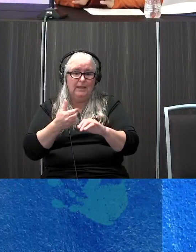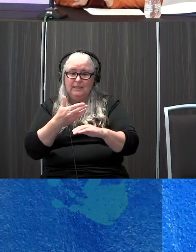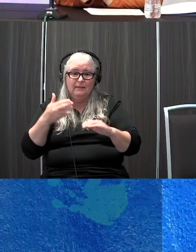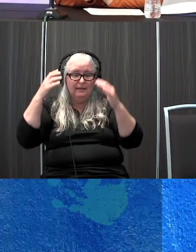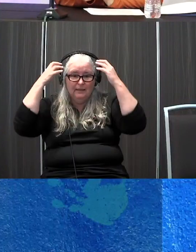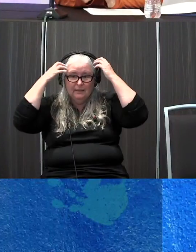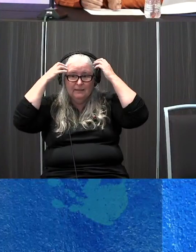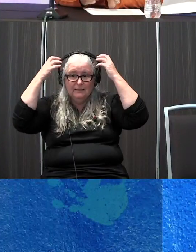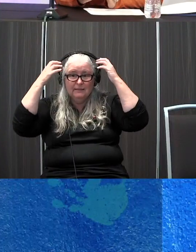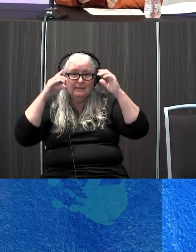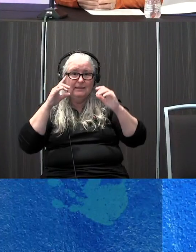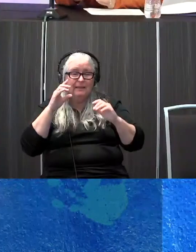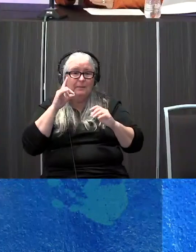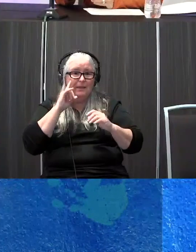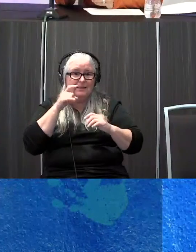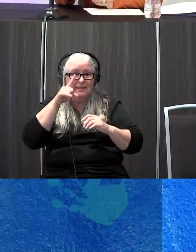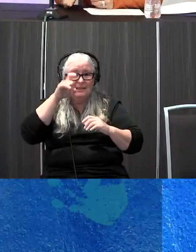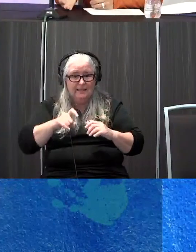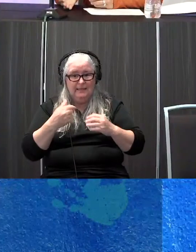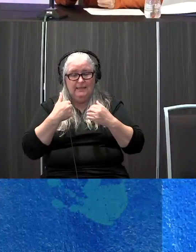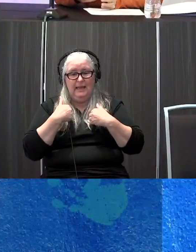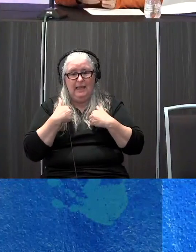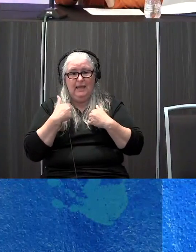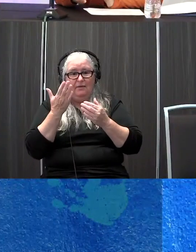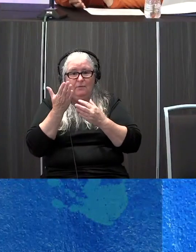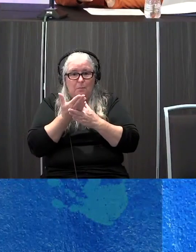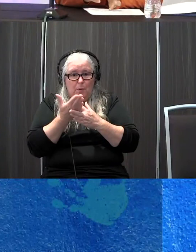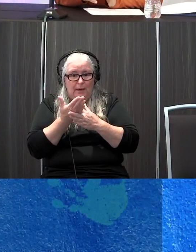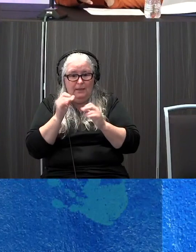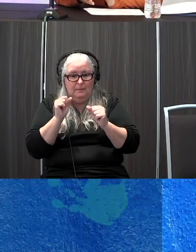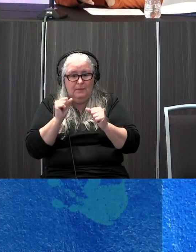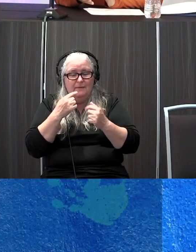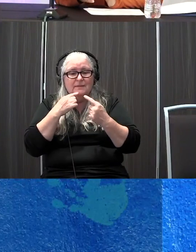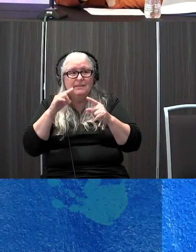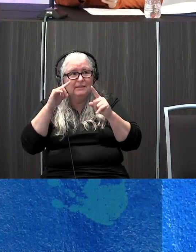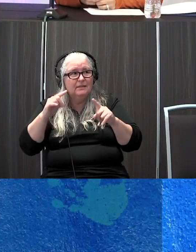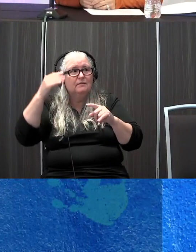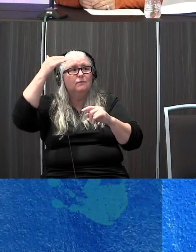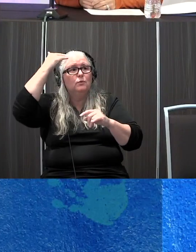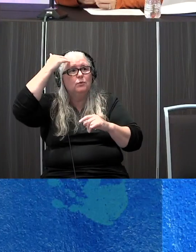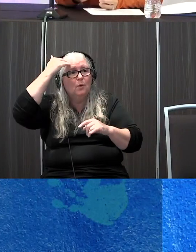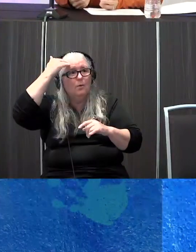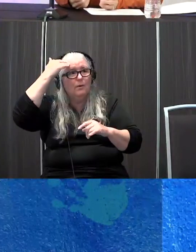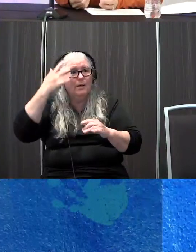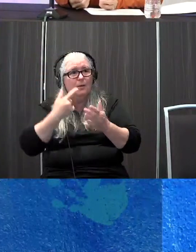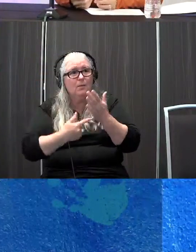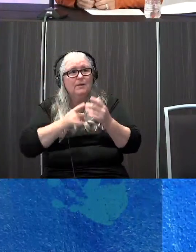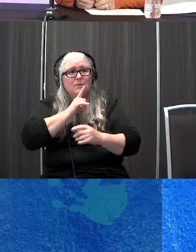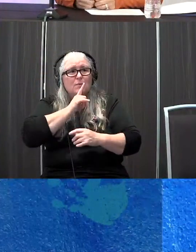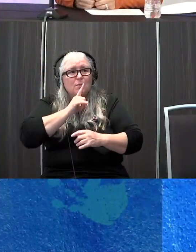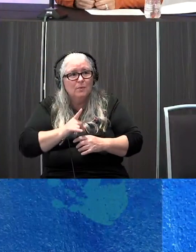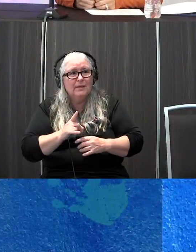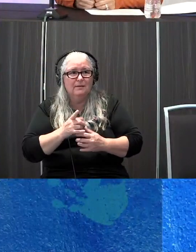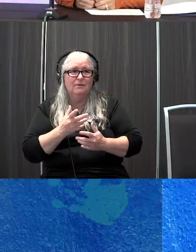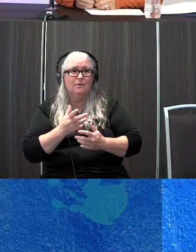day, because he had to have a break to be able to be successful going there. So knowing what's realistic for